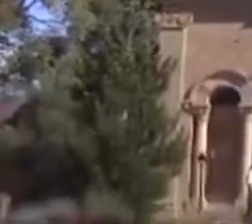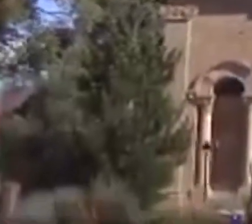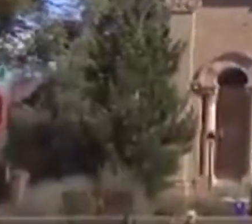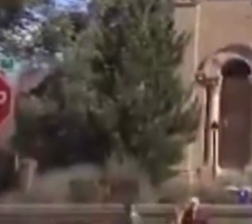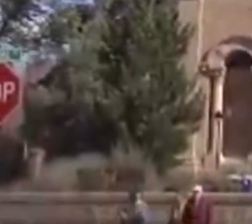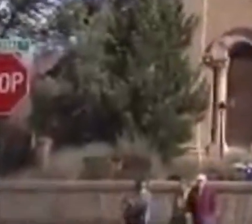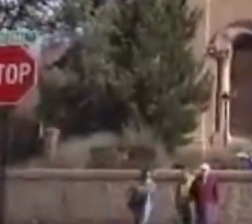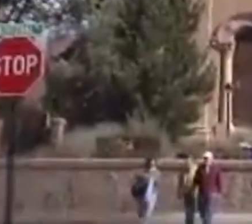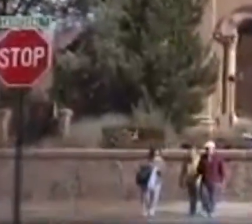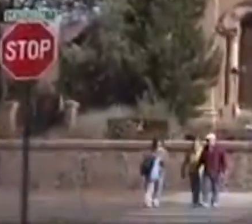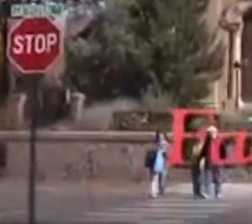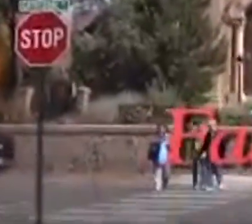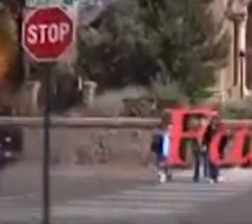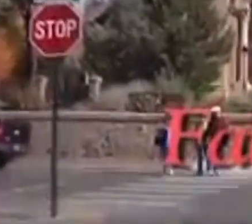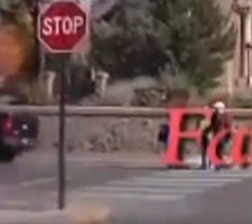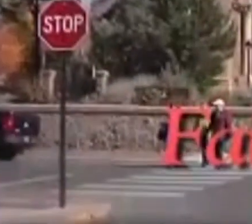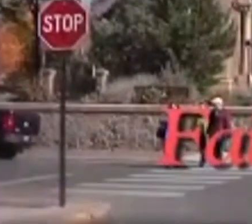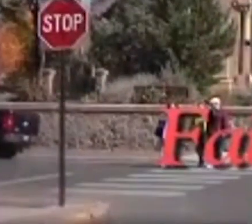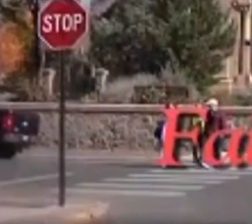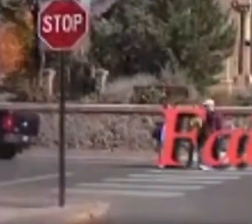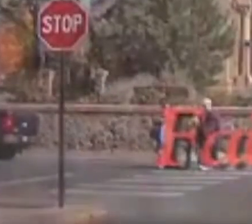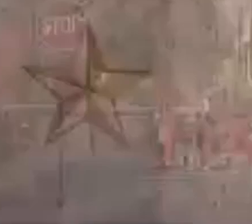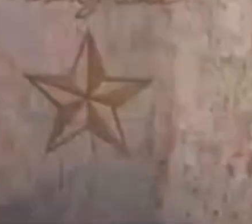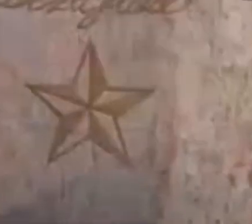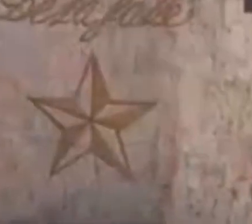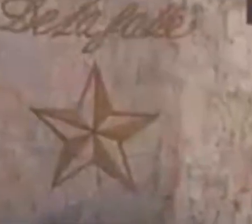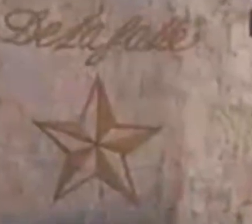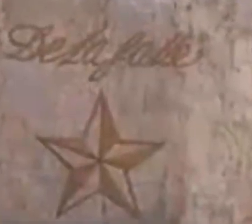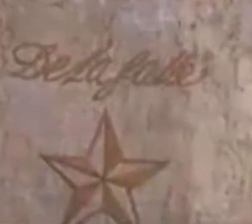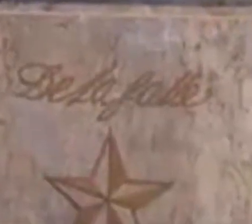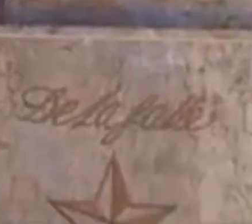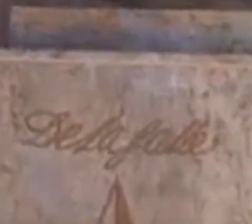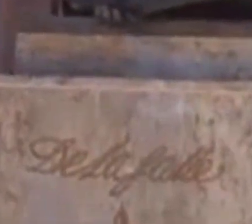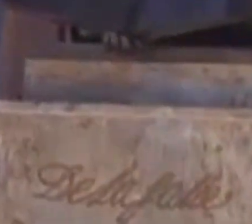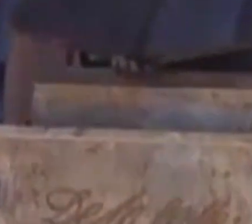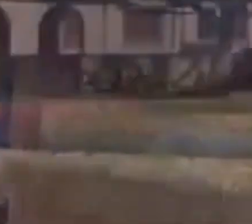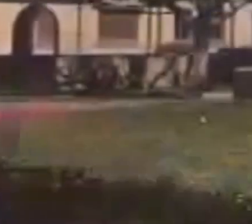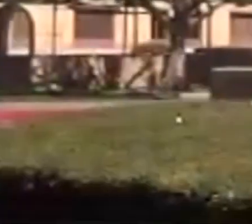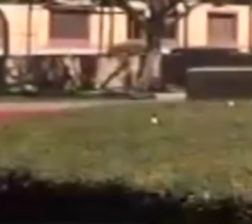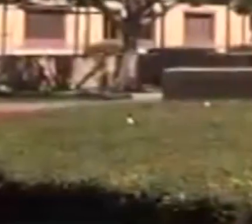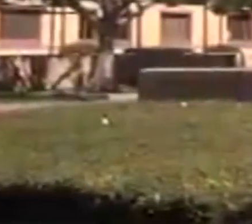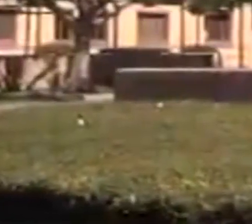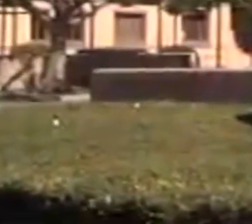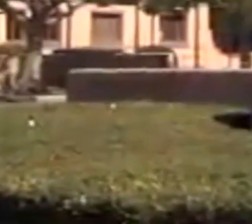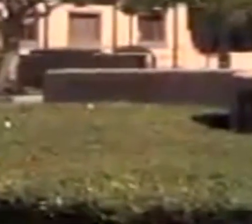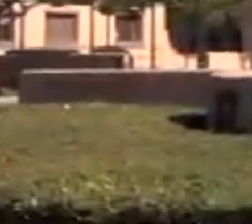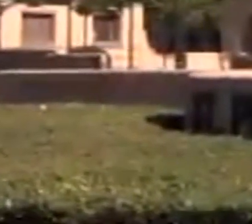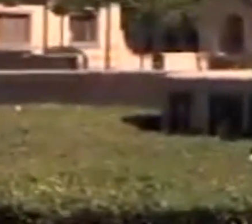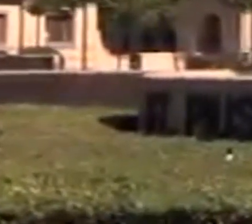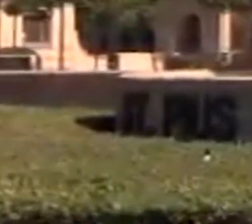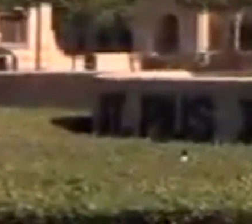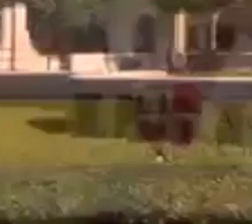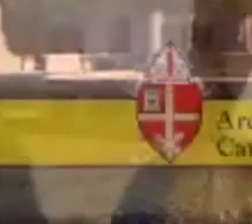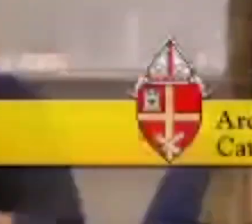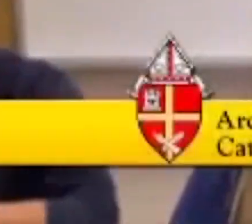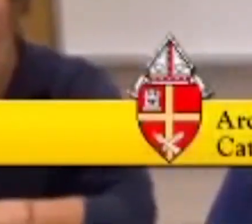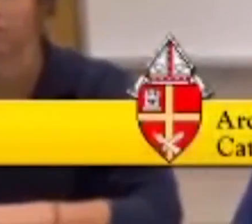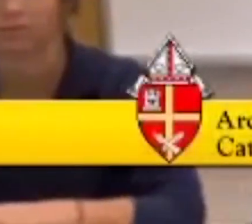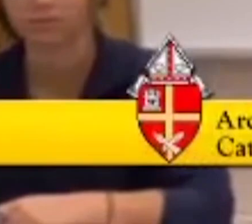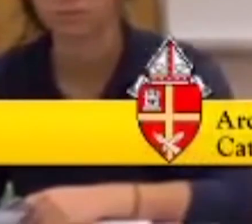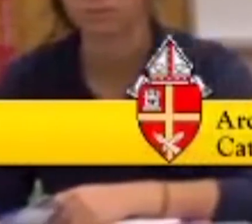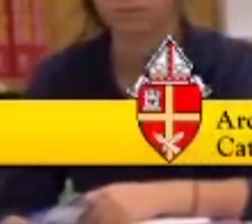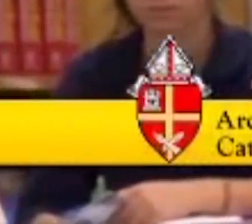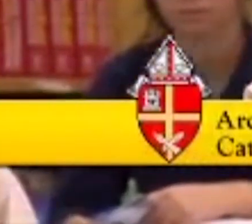Archdiocese of Santa Fe Catholic Schools. Faith in education. We are 15 elementary schools, St. Michael's and St. Pius X High School.